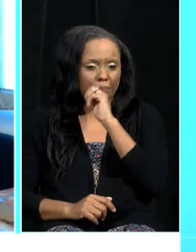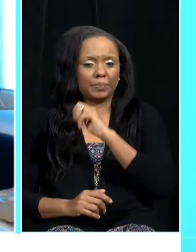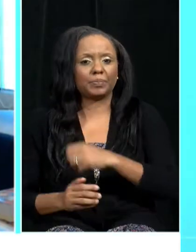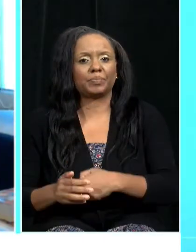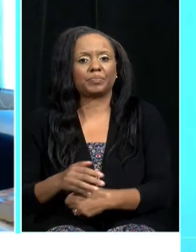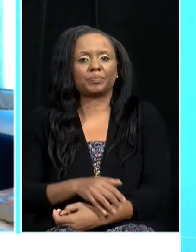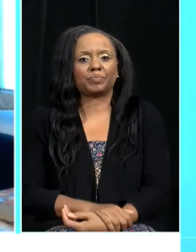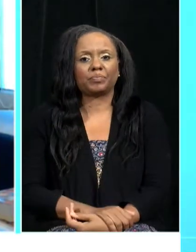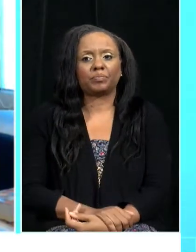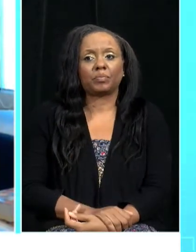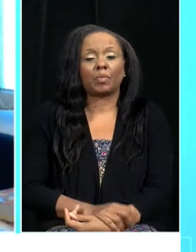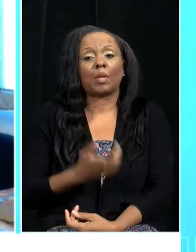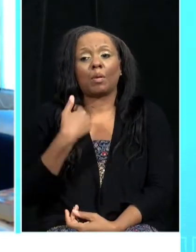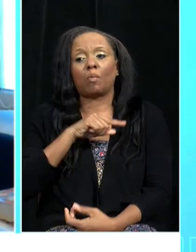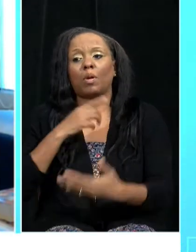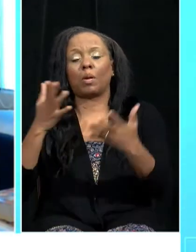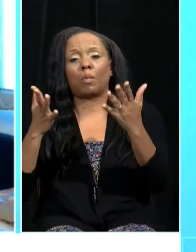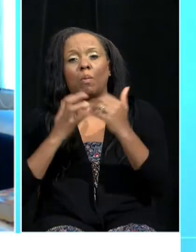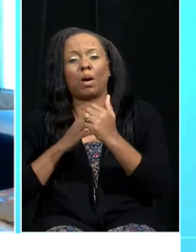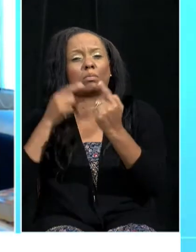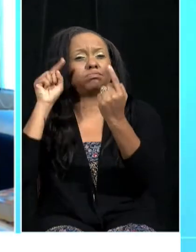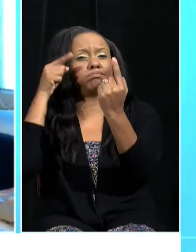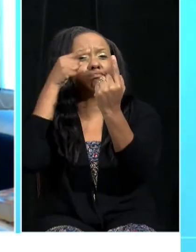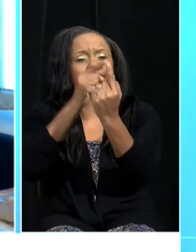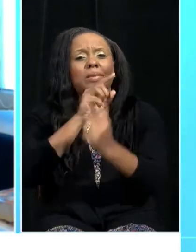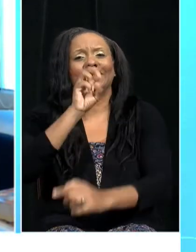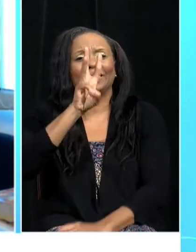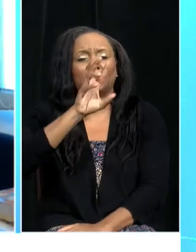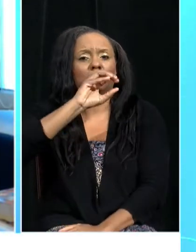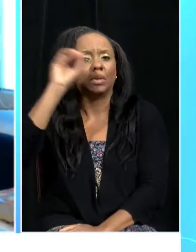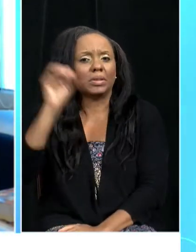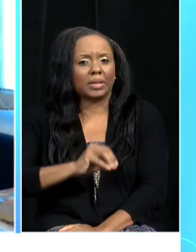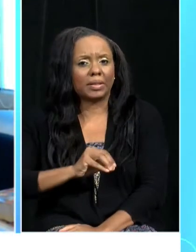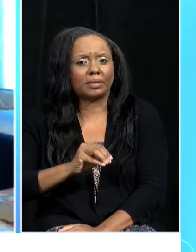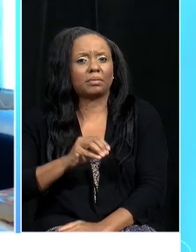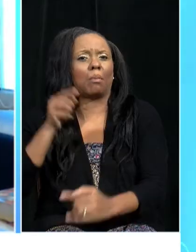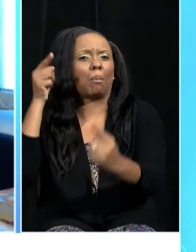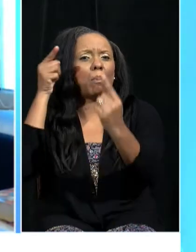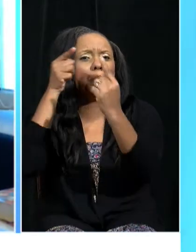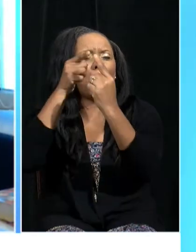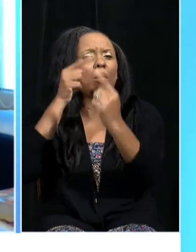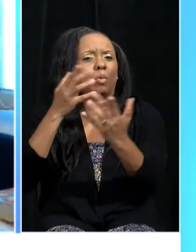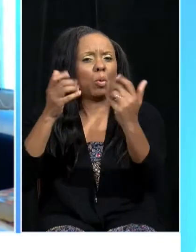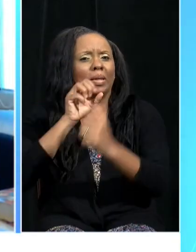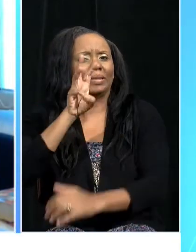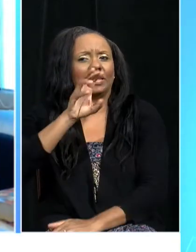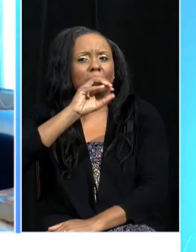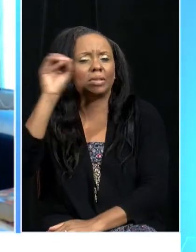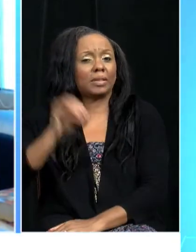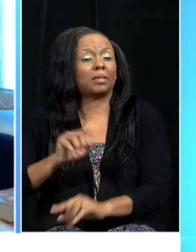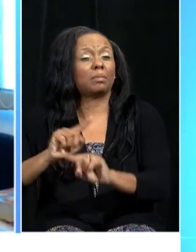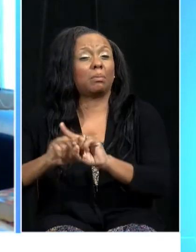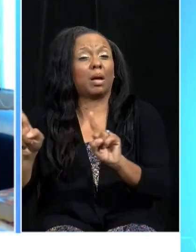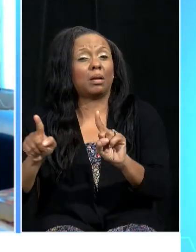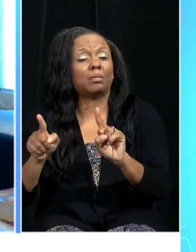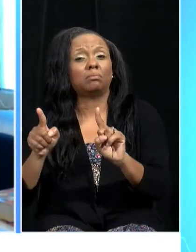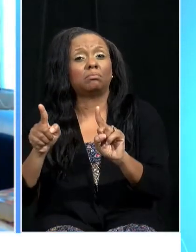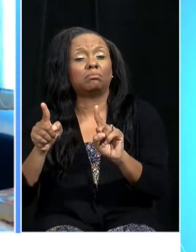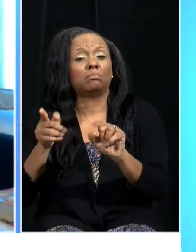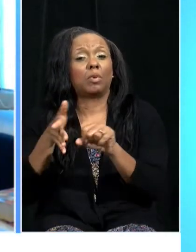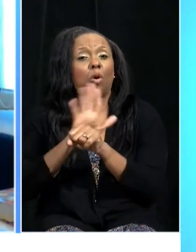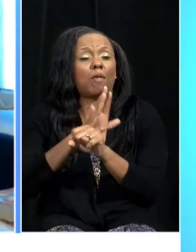of 6%. We were about 5.5, approaching the 6% target when the COVID pandemic was declared,